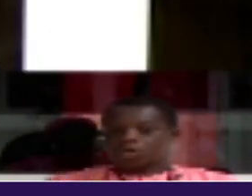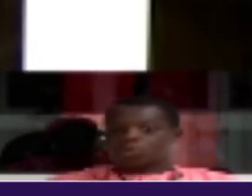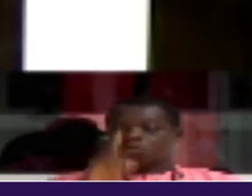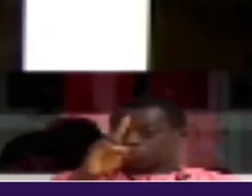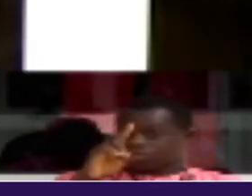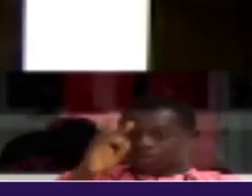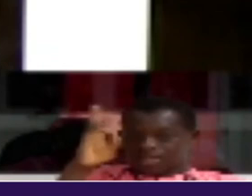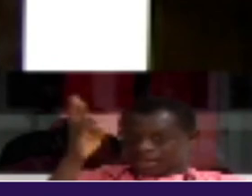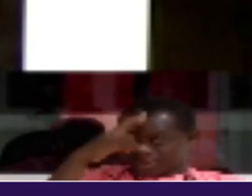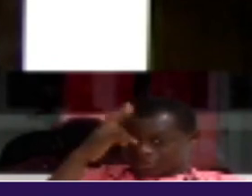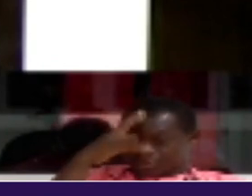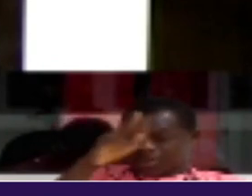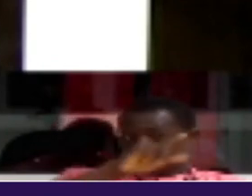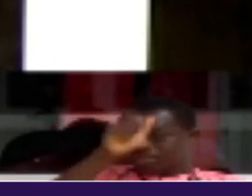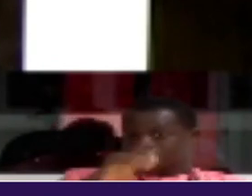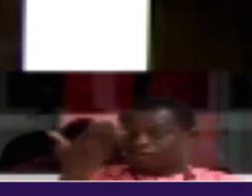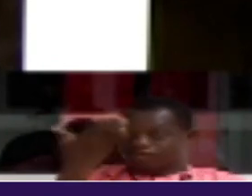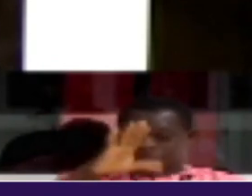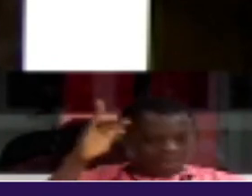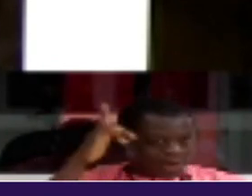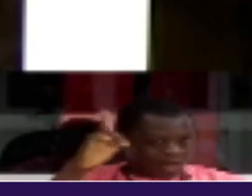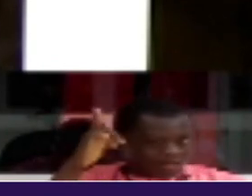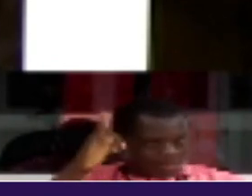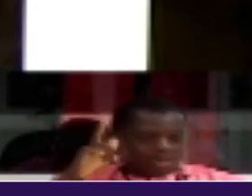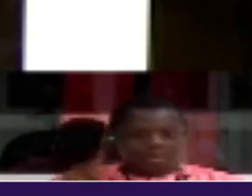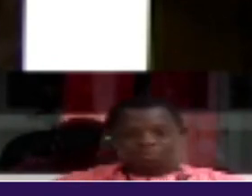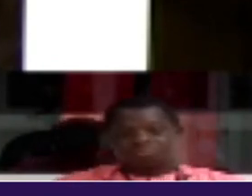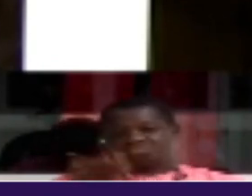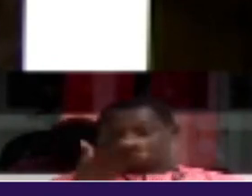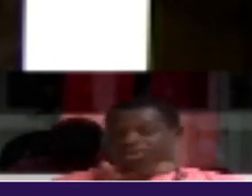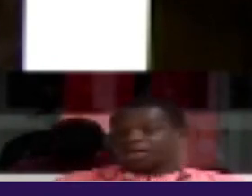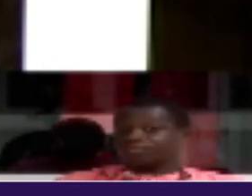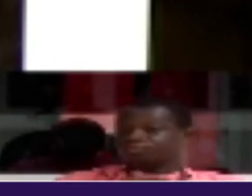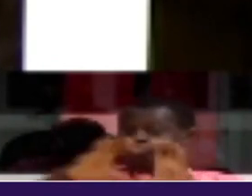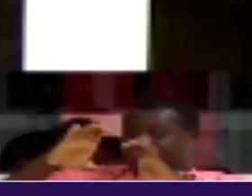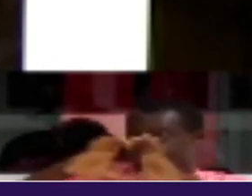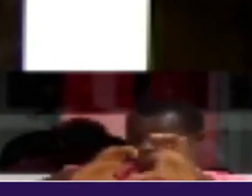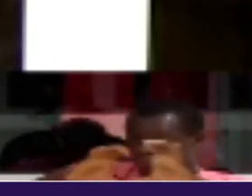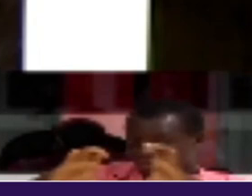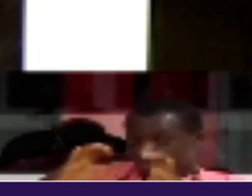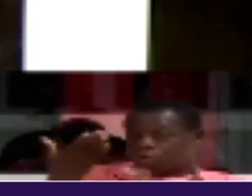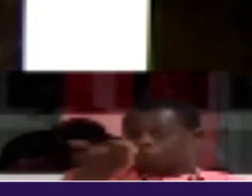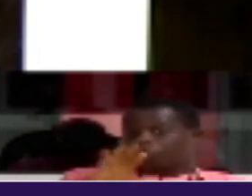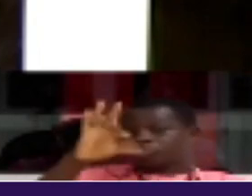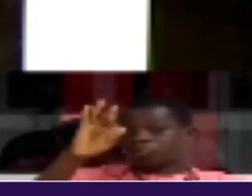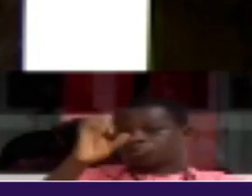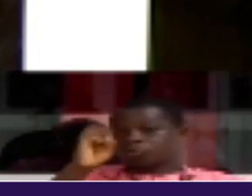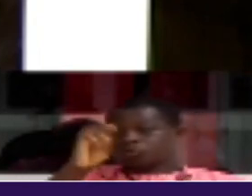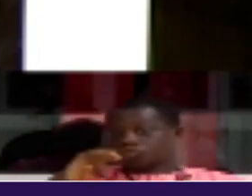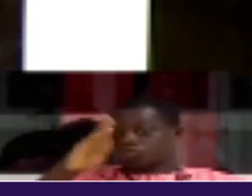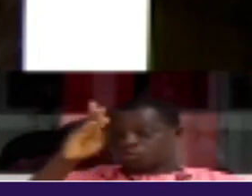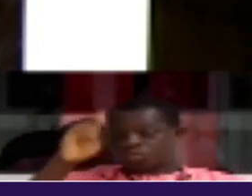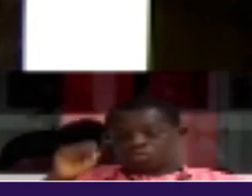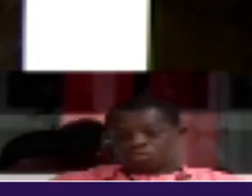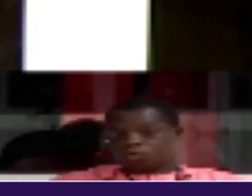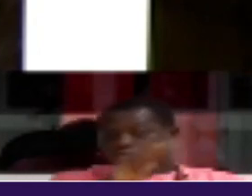Maybe he might have such conversation with Tumbul, but for me, I don't hear such conversation. You don't want to hear anything? It's